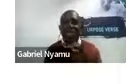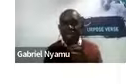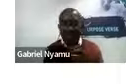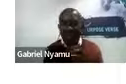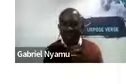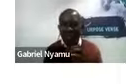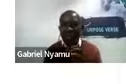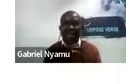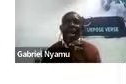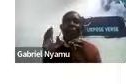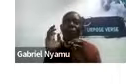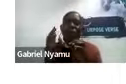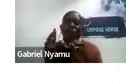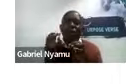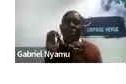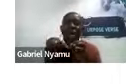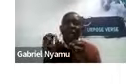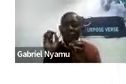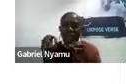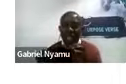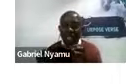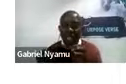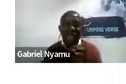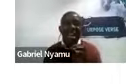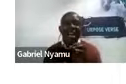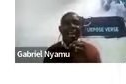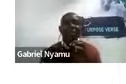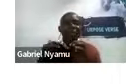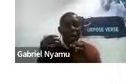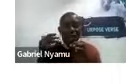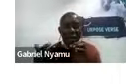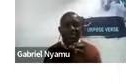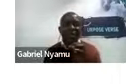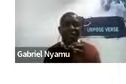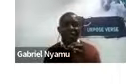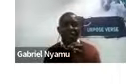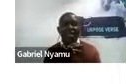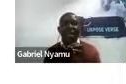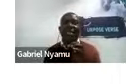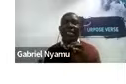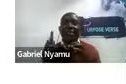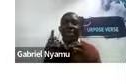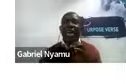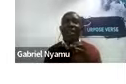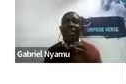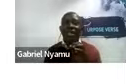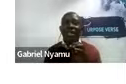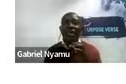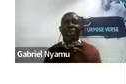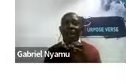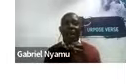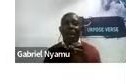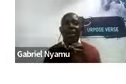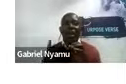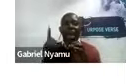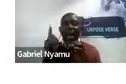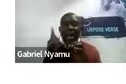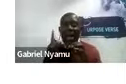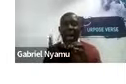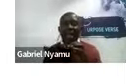how do I discover my purpose? I'm going to give you high-level pointers, which you can go and reflect with. There are some internal pointers. Number